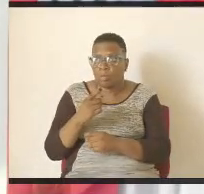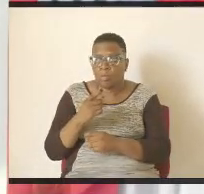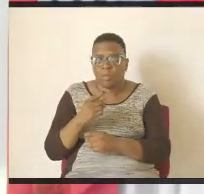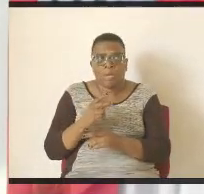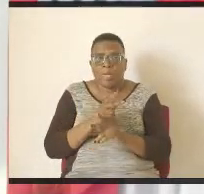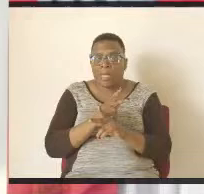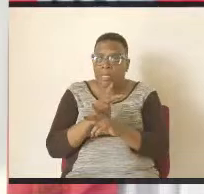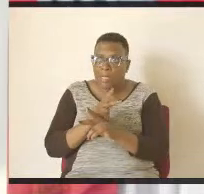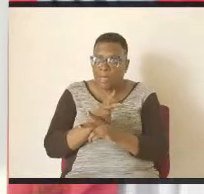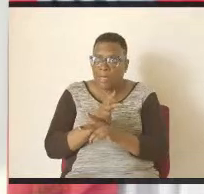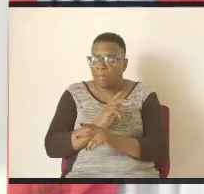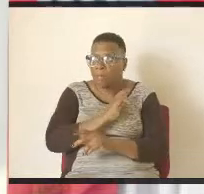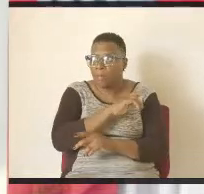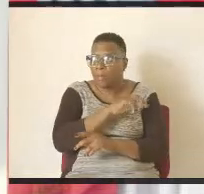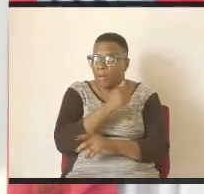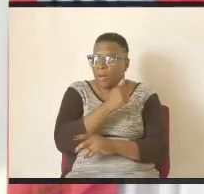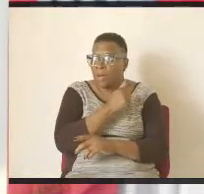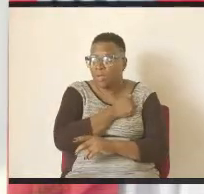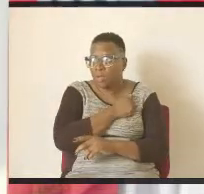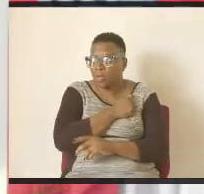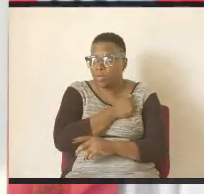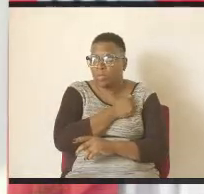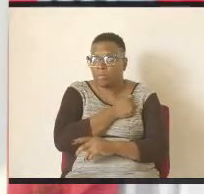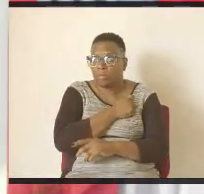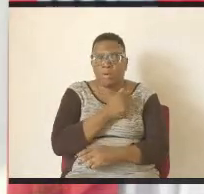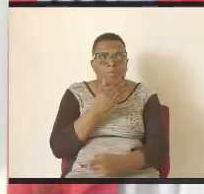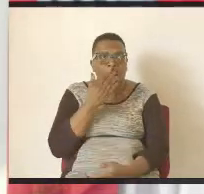or a posture of gratitude.